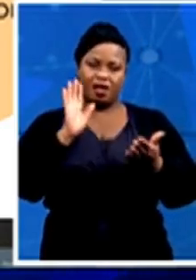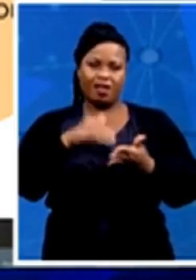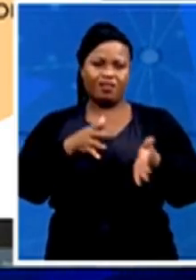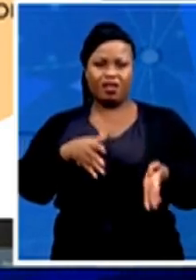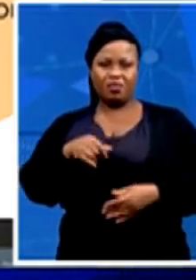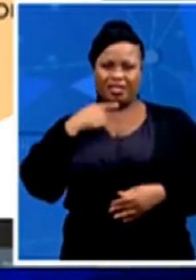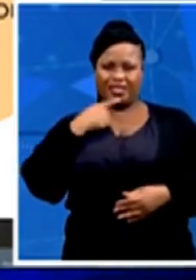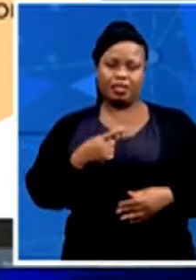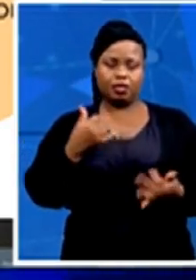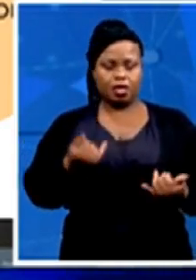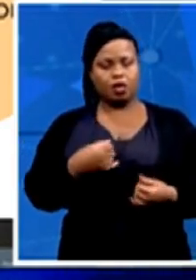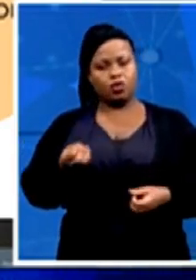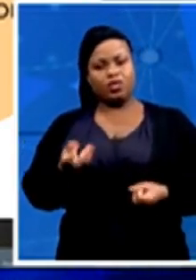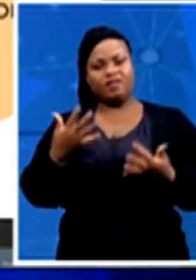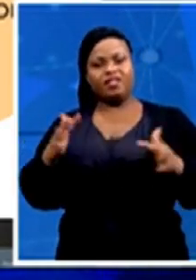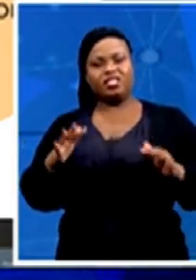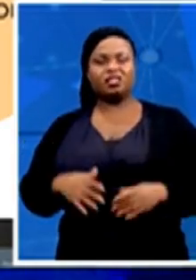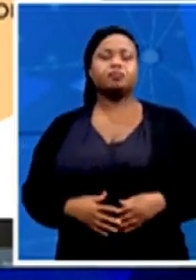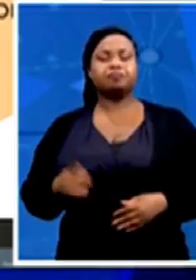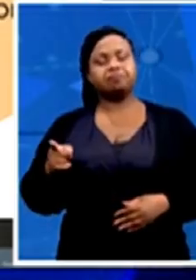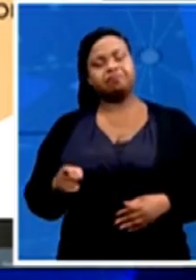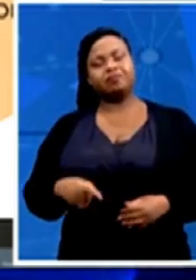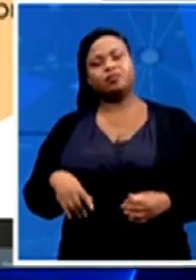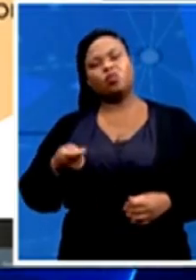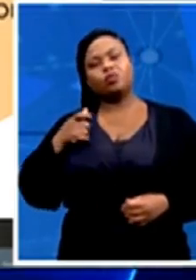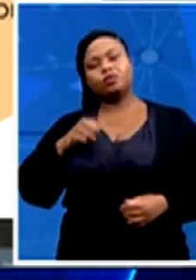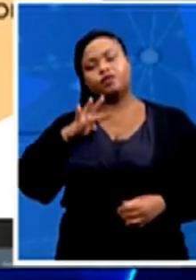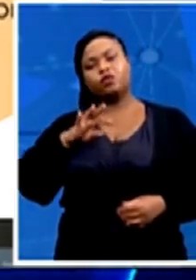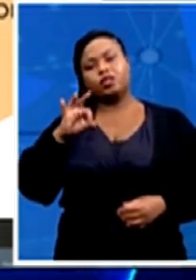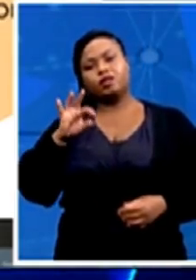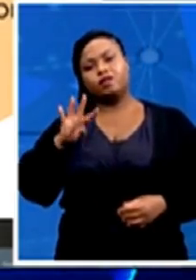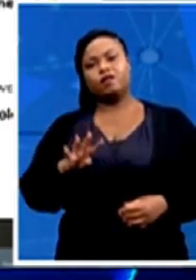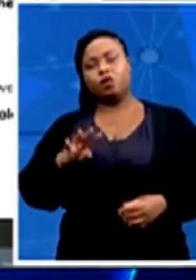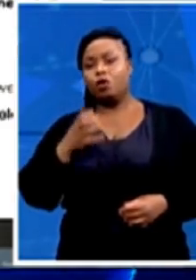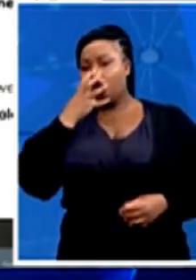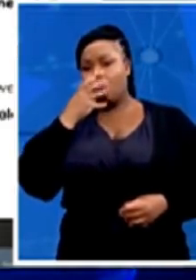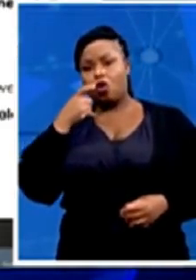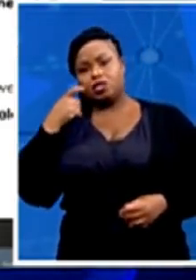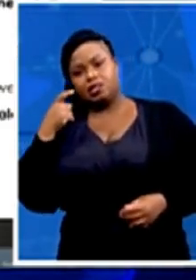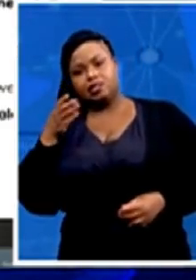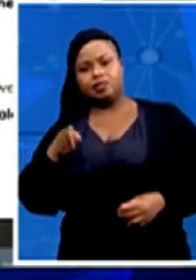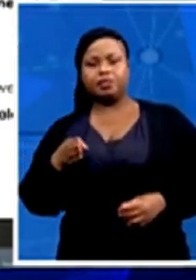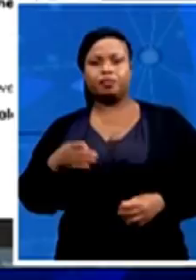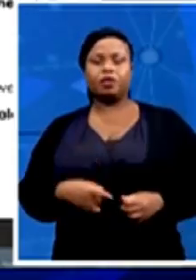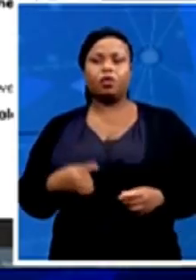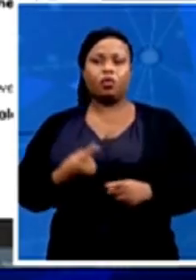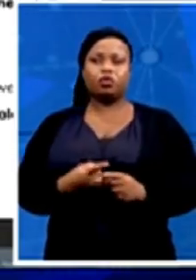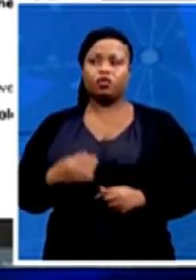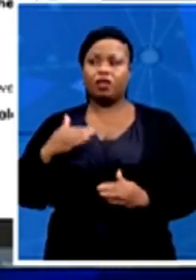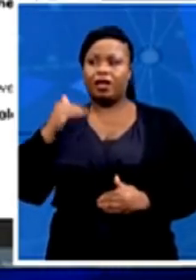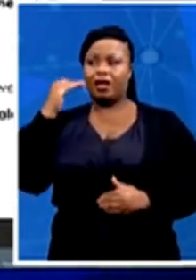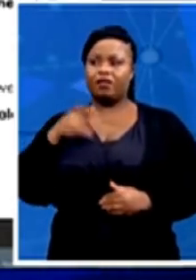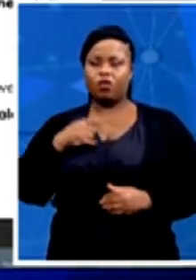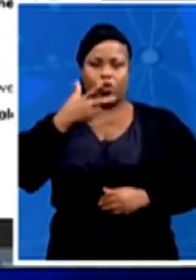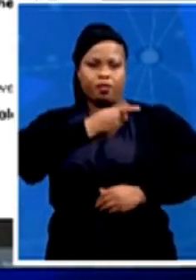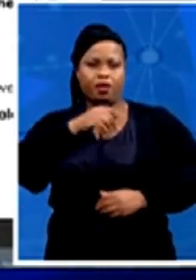we're working our way to 434 oxygen and ventilation points, high-flow nasal oxygen and ventilation points. Our combined use